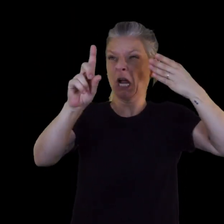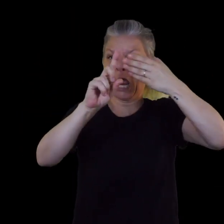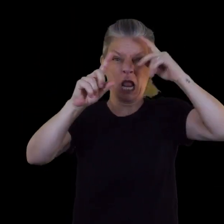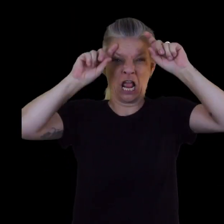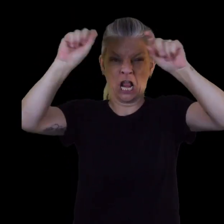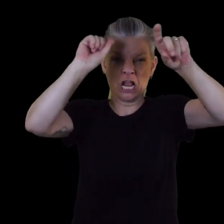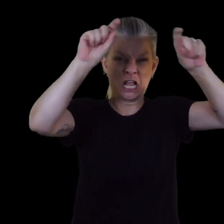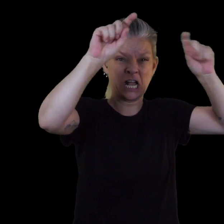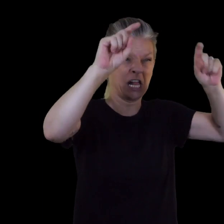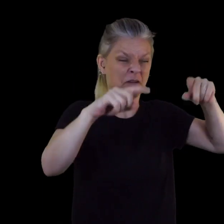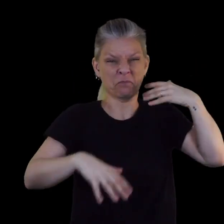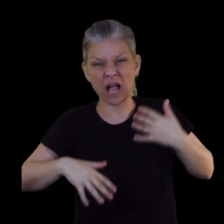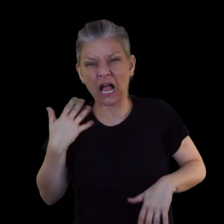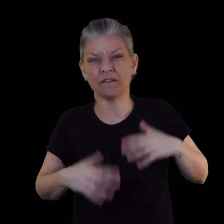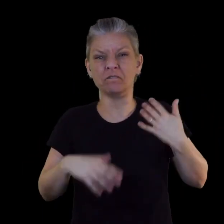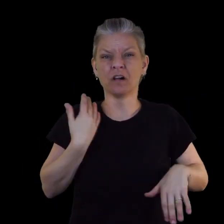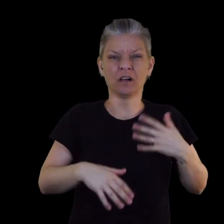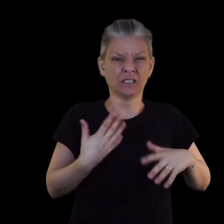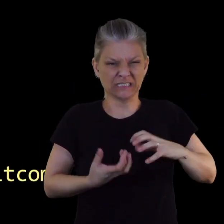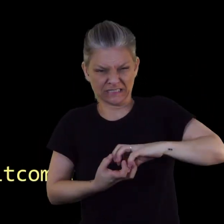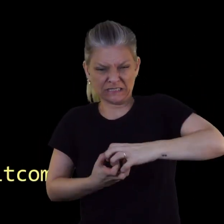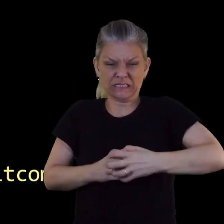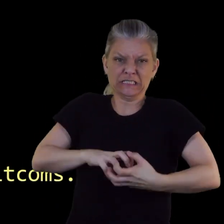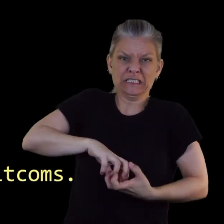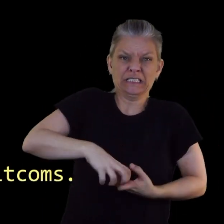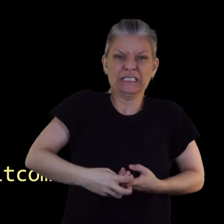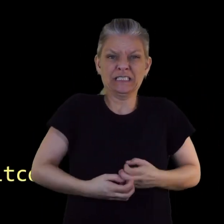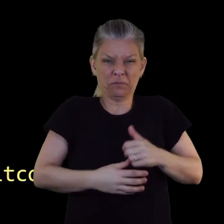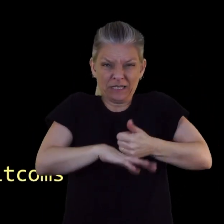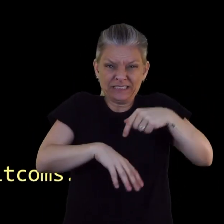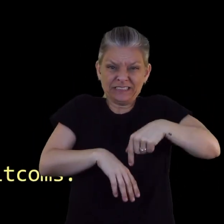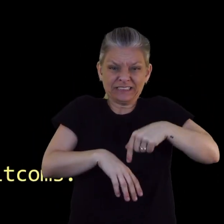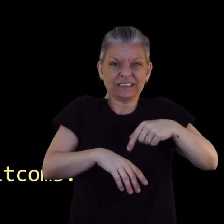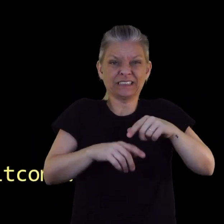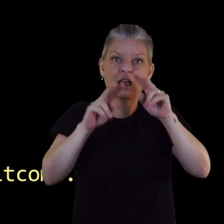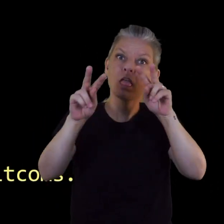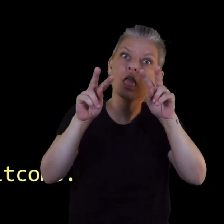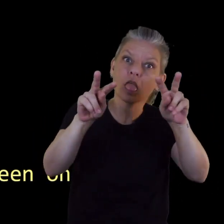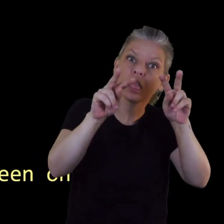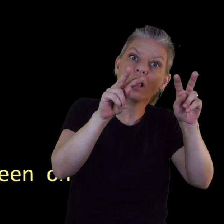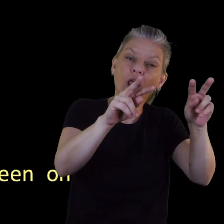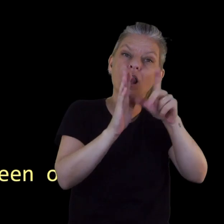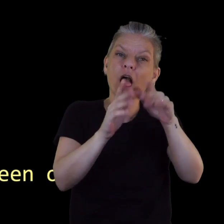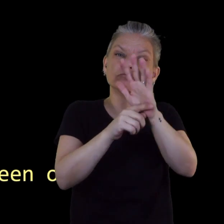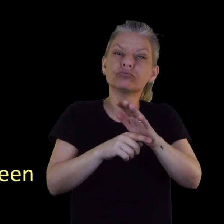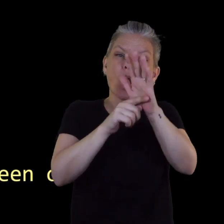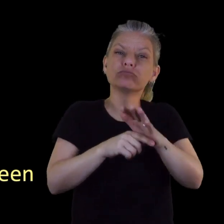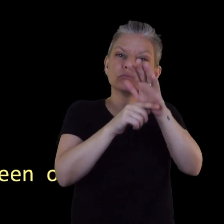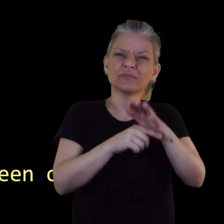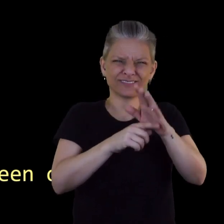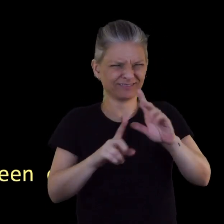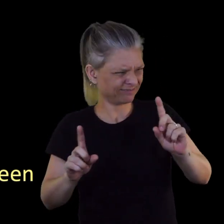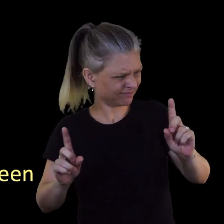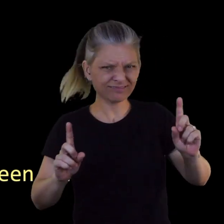shots. Painful and hard to escape like slip knots or basic and overplayed late night sitcoms. What's this abrasive state